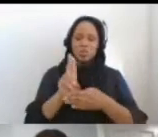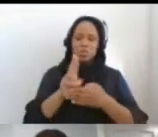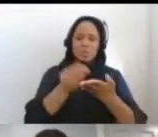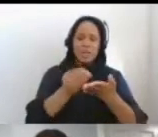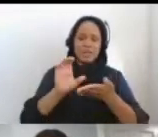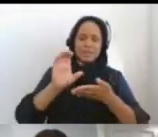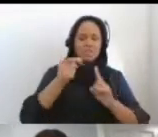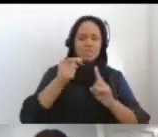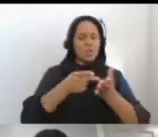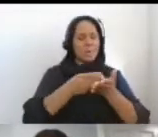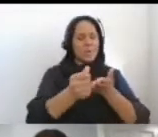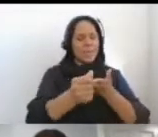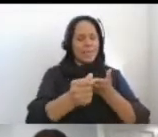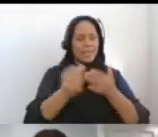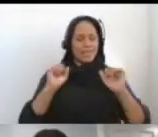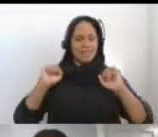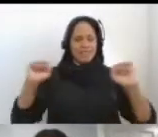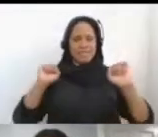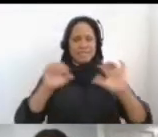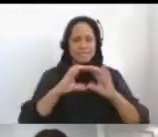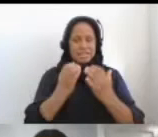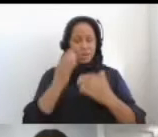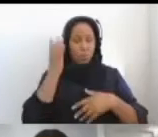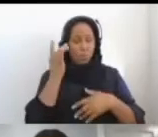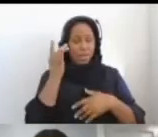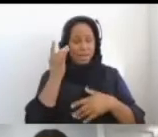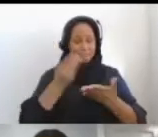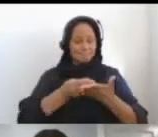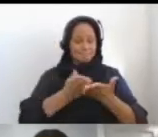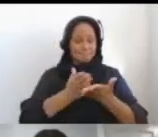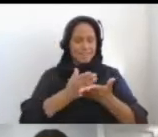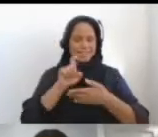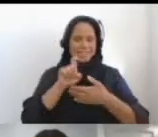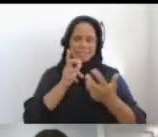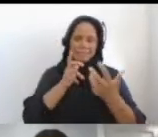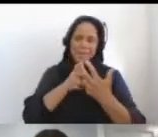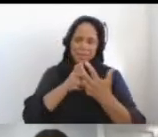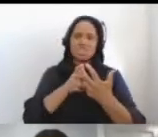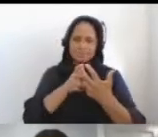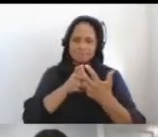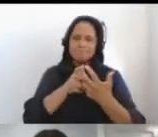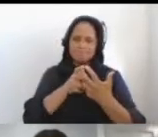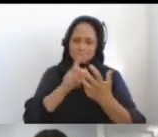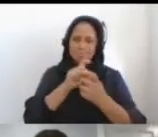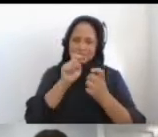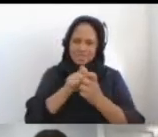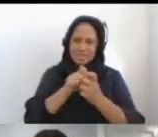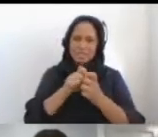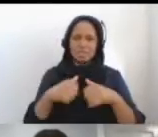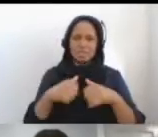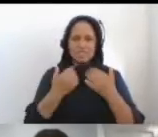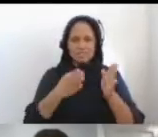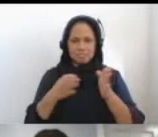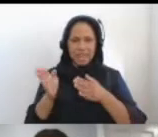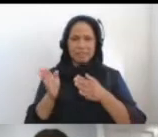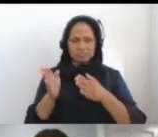fitness classes, because the budget needs to reflect closely that which is written in the life plan. And so